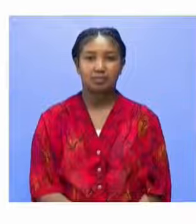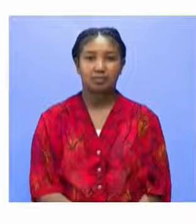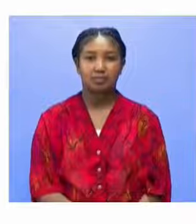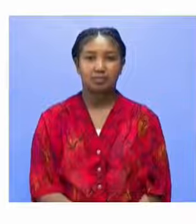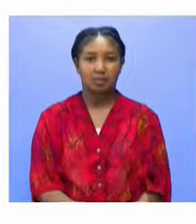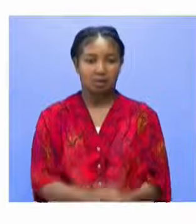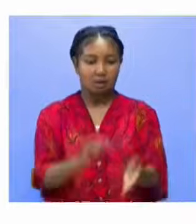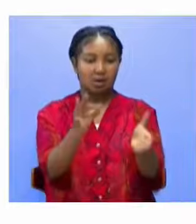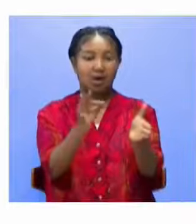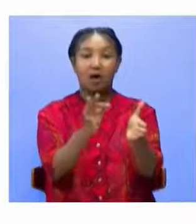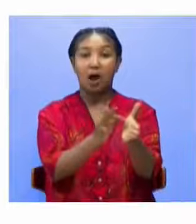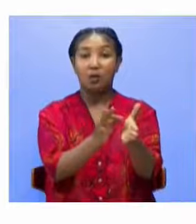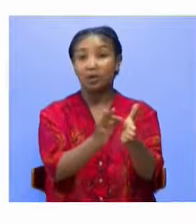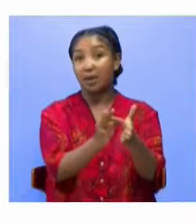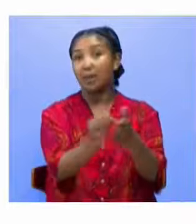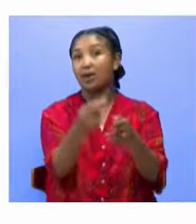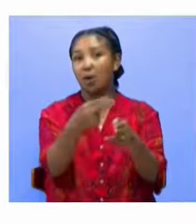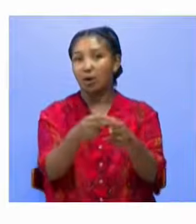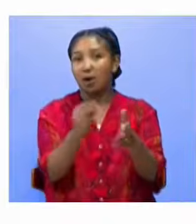countable noun.